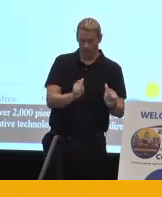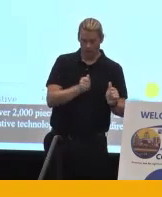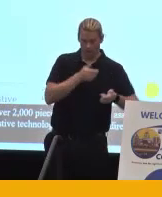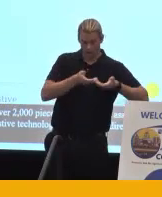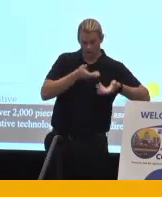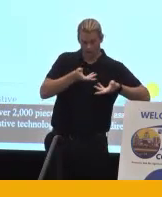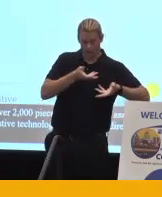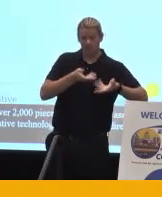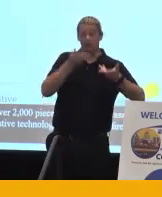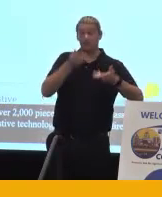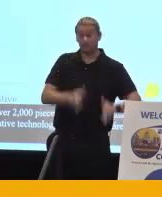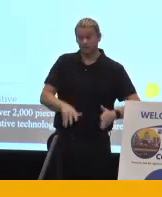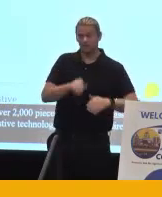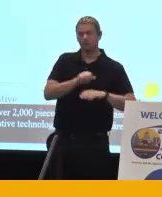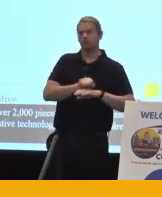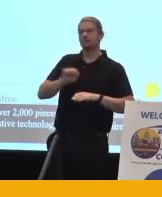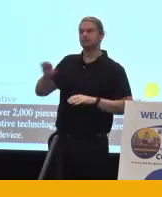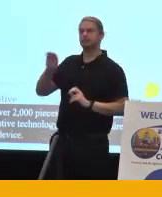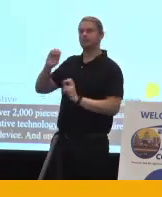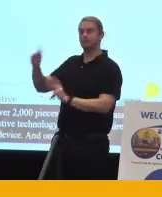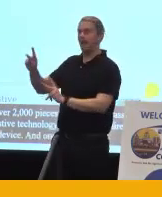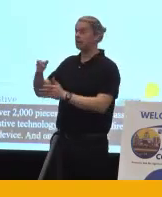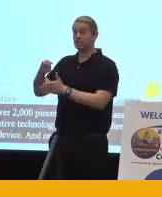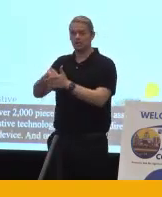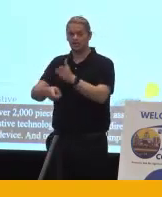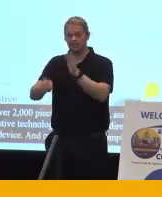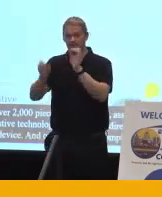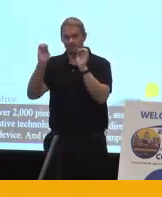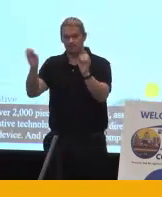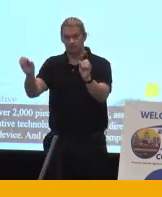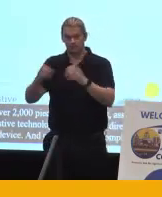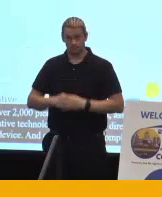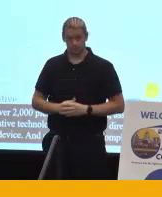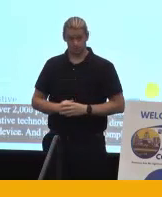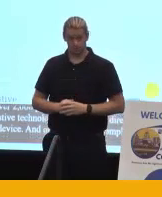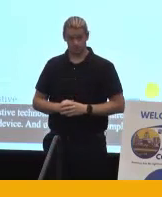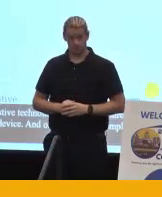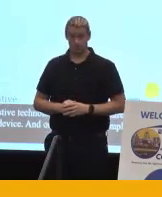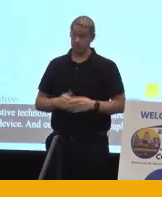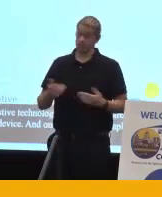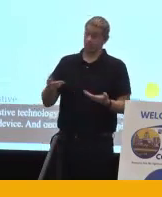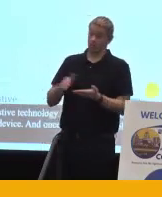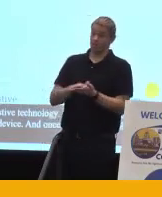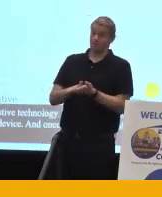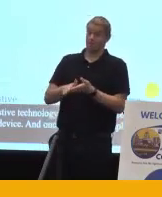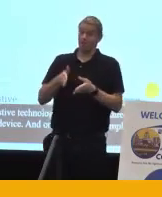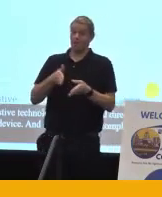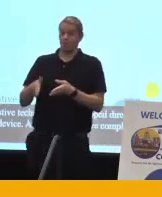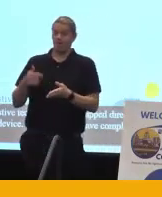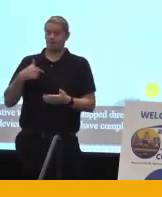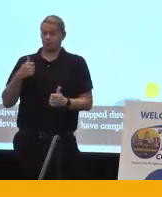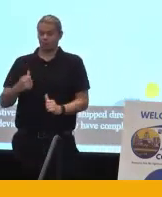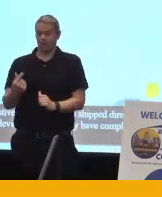they mail it back free of charge. That is a nice way to then be able to work with a professional, whether it's with